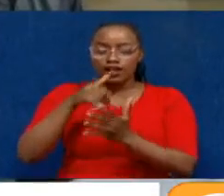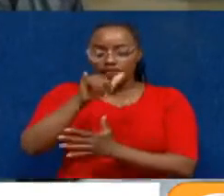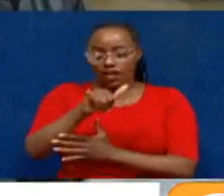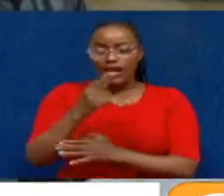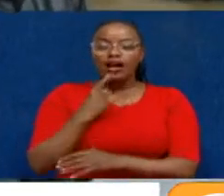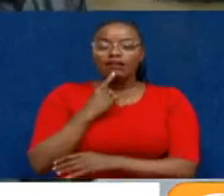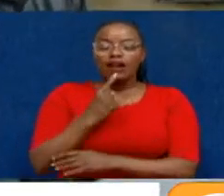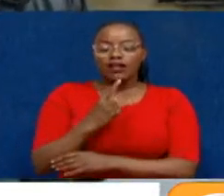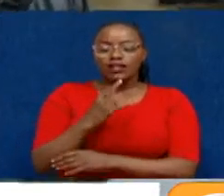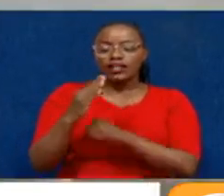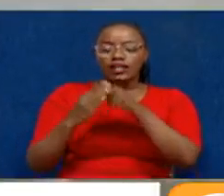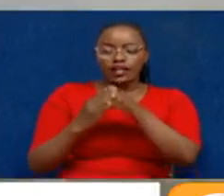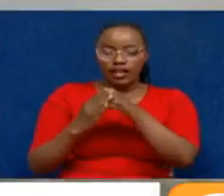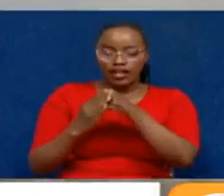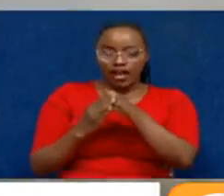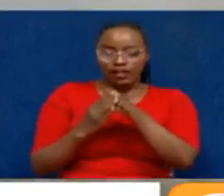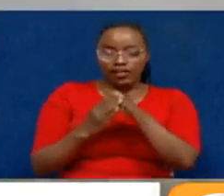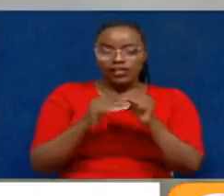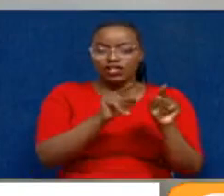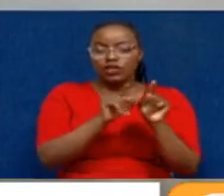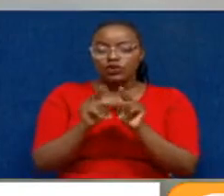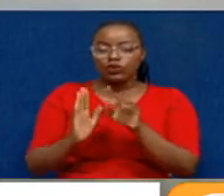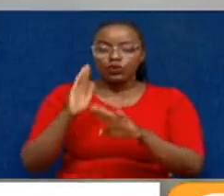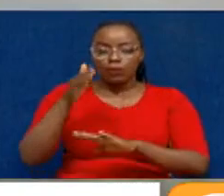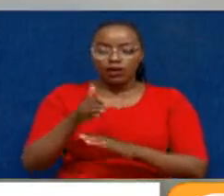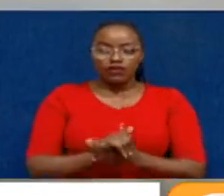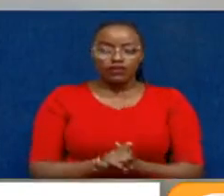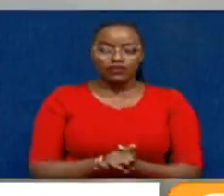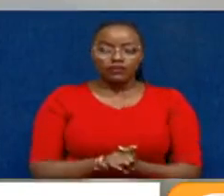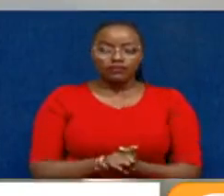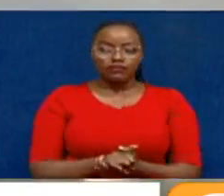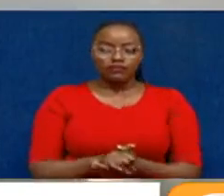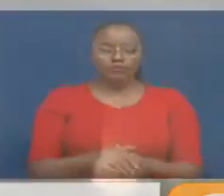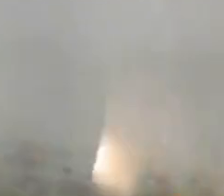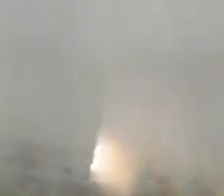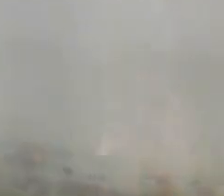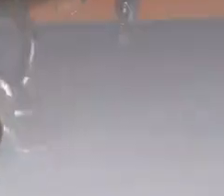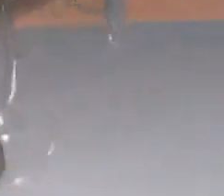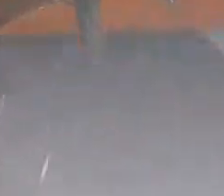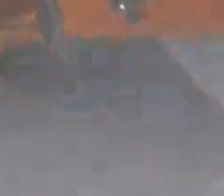at 109 kilograms and above.